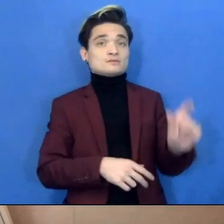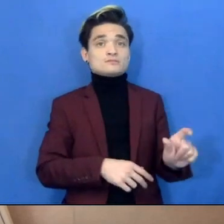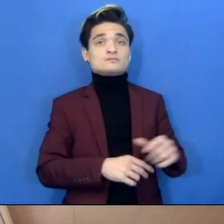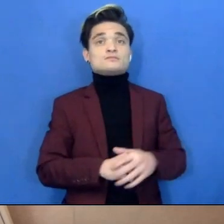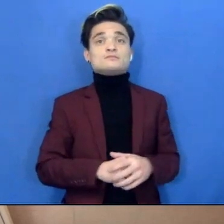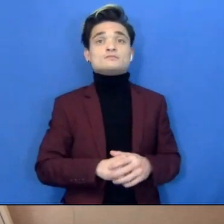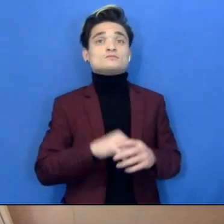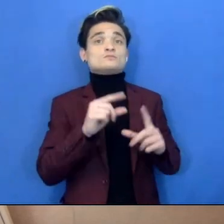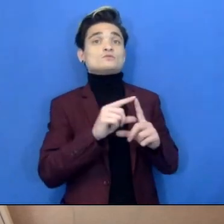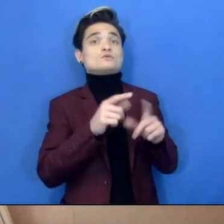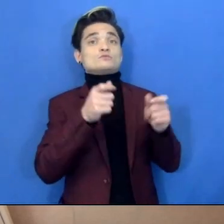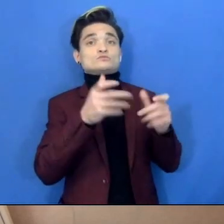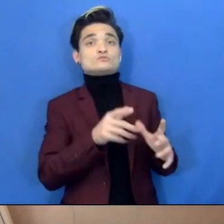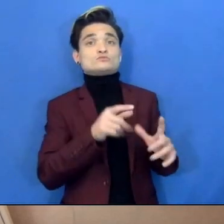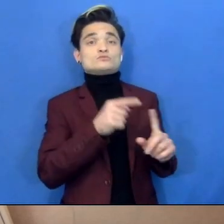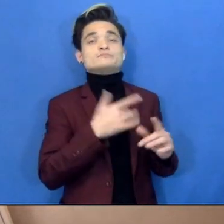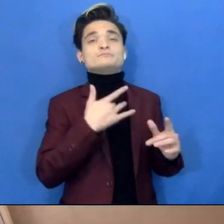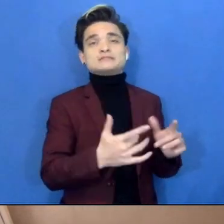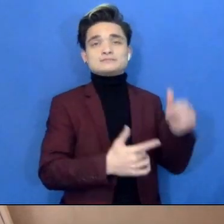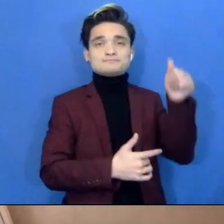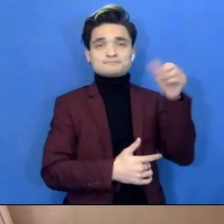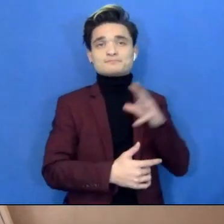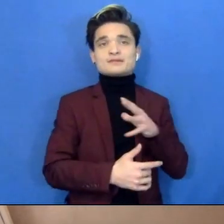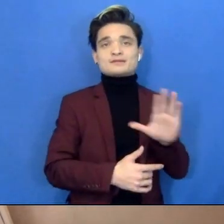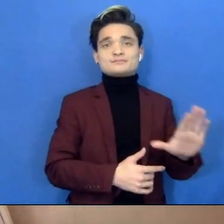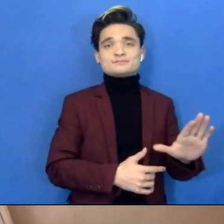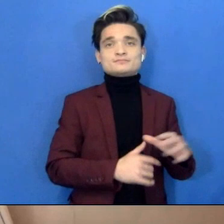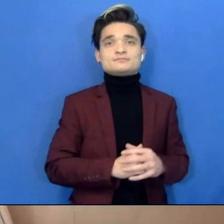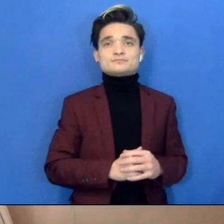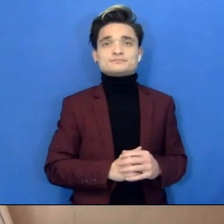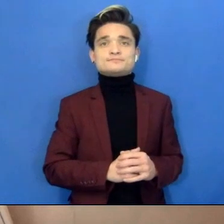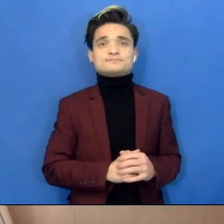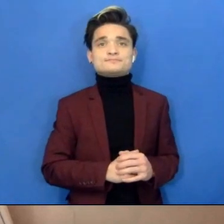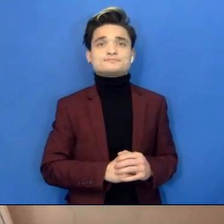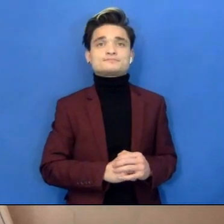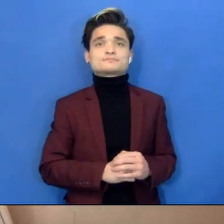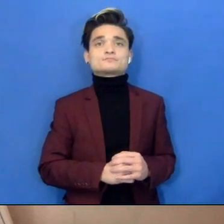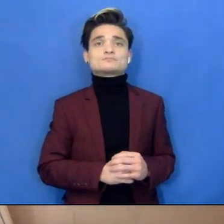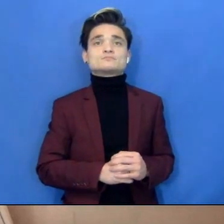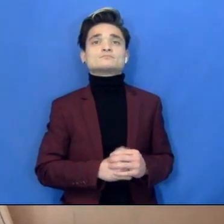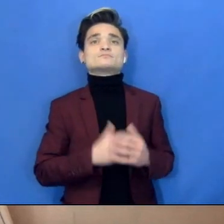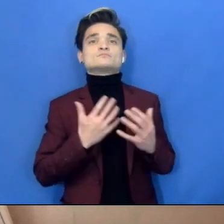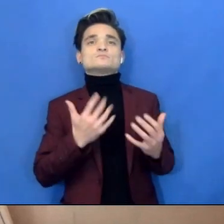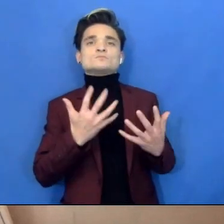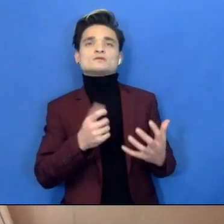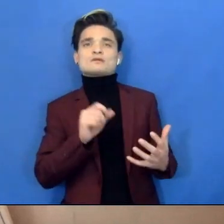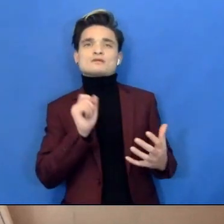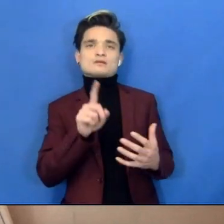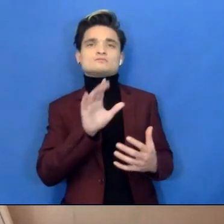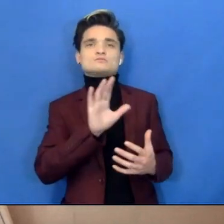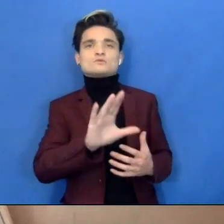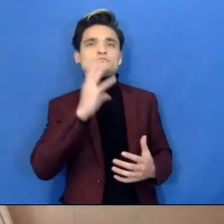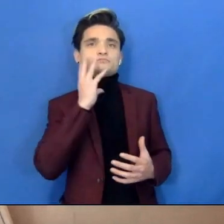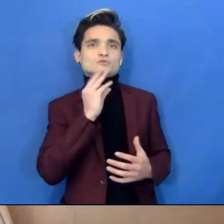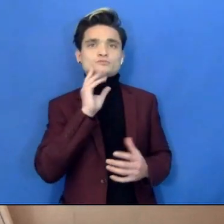I wanted to ask you also this, like, in your personal experience as improvisers, so as players, and even